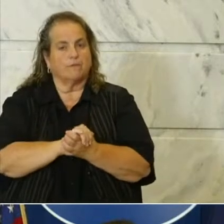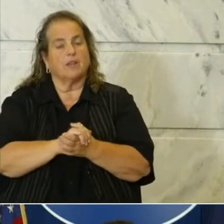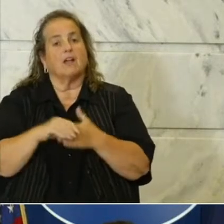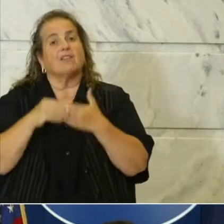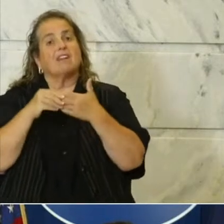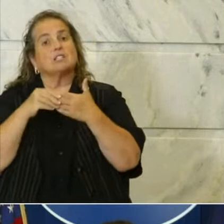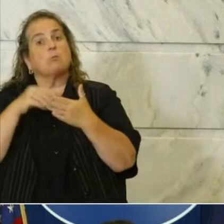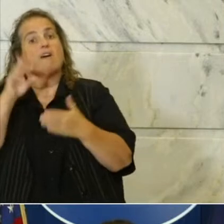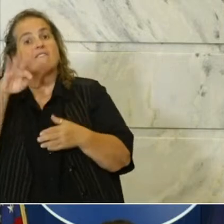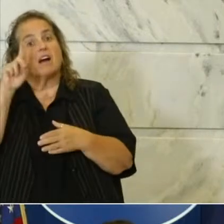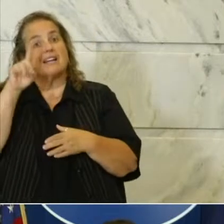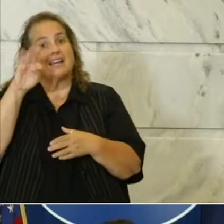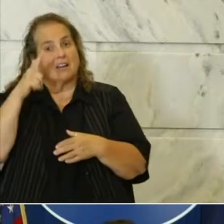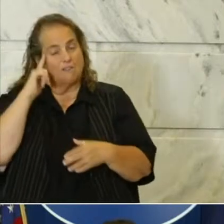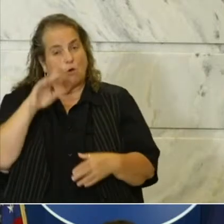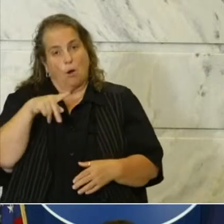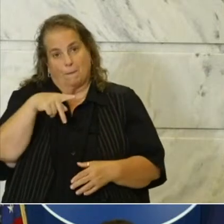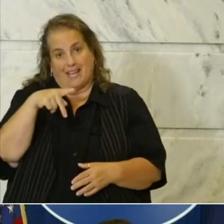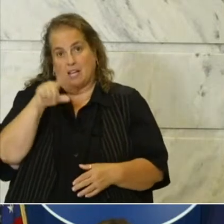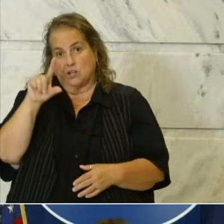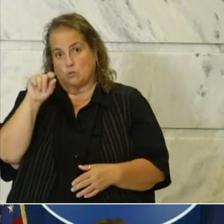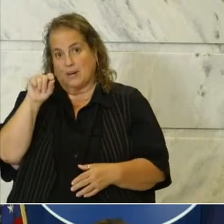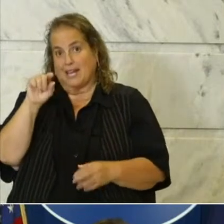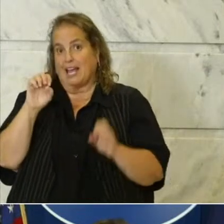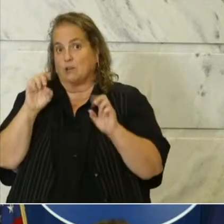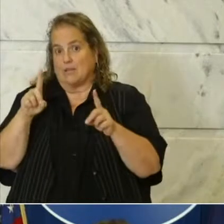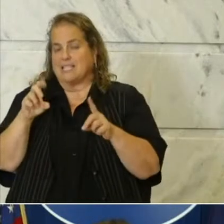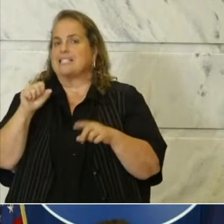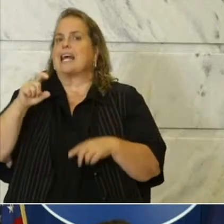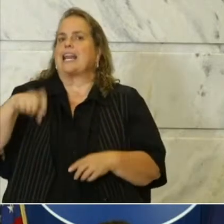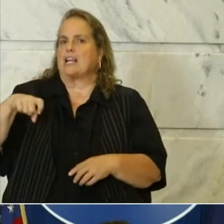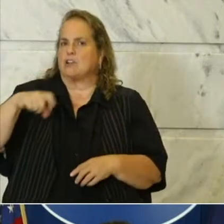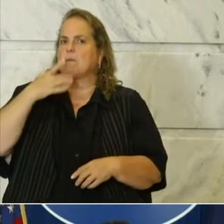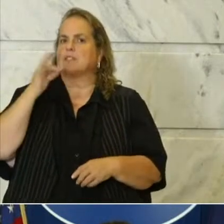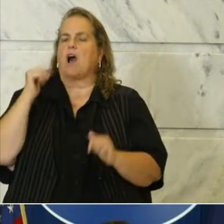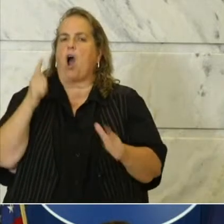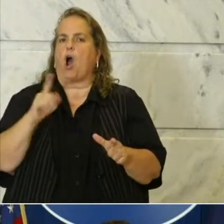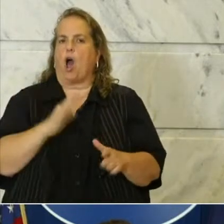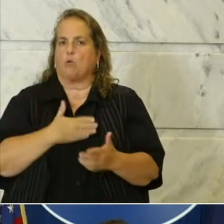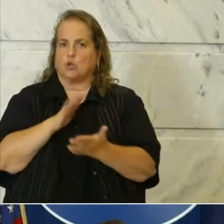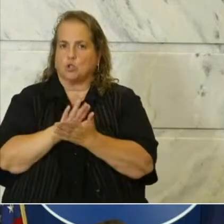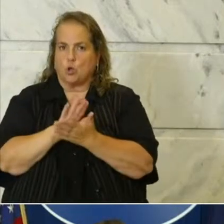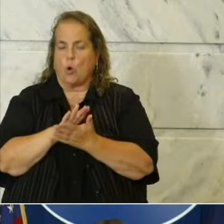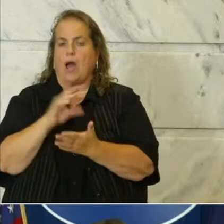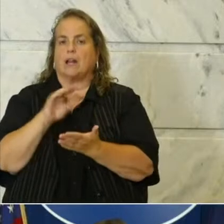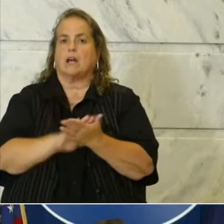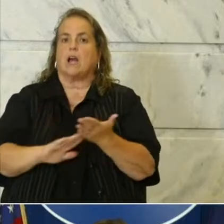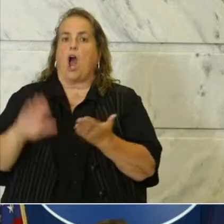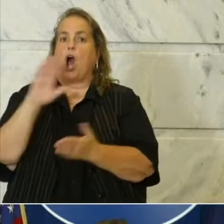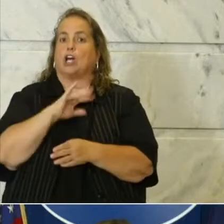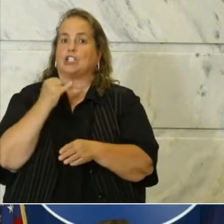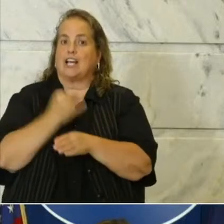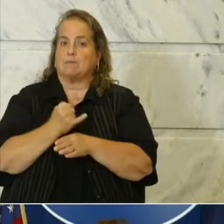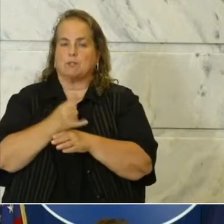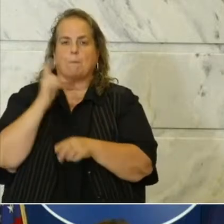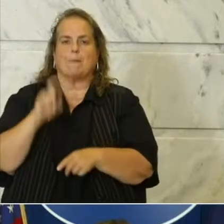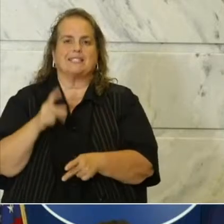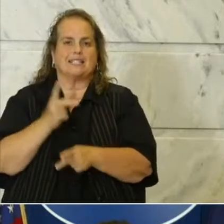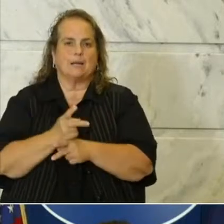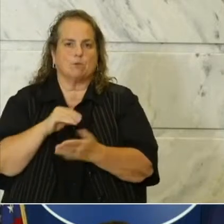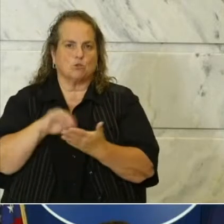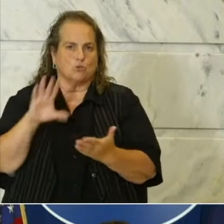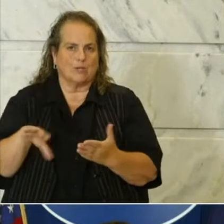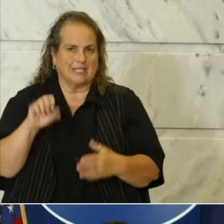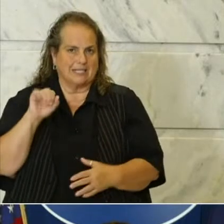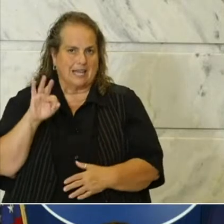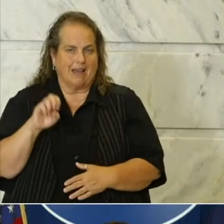funding for P20 education is necessary because all of our schools and college campuses have to keep students safe and they have to